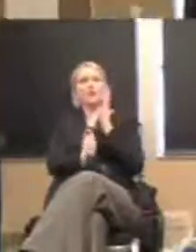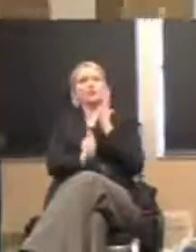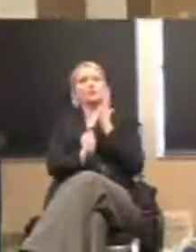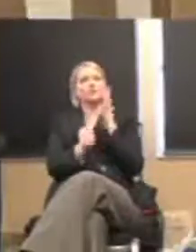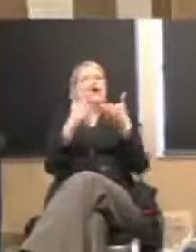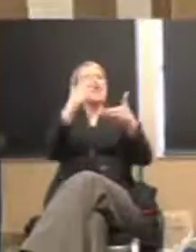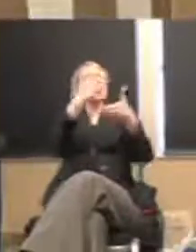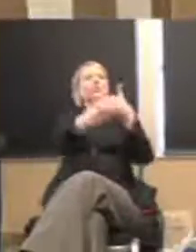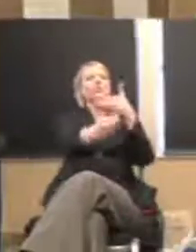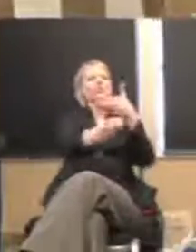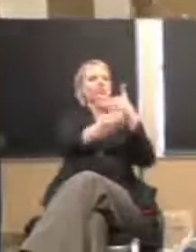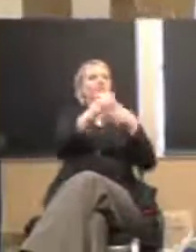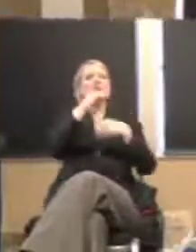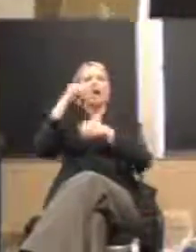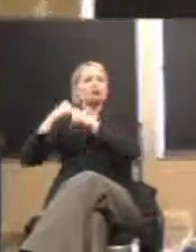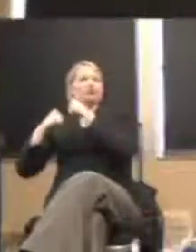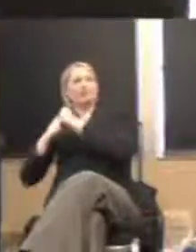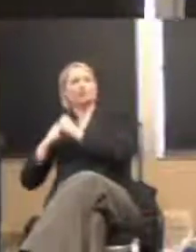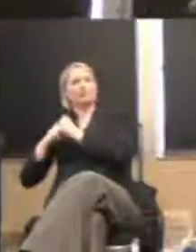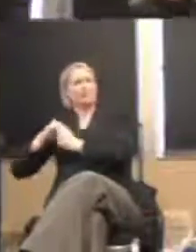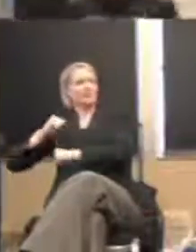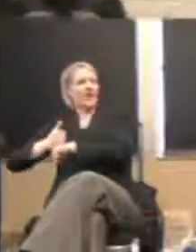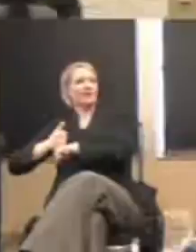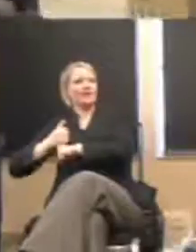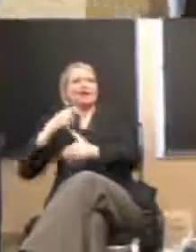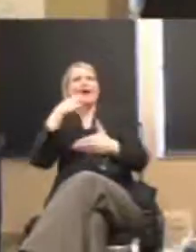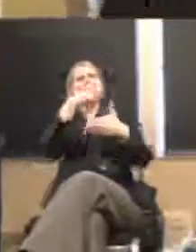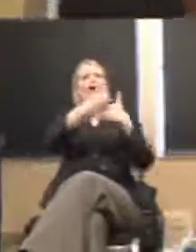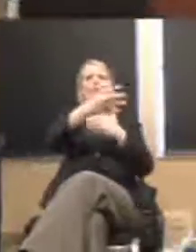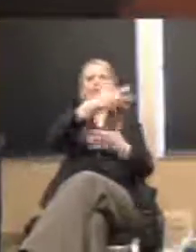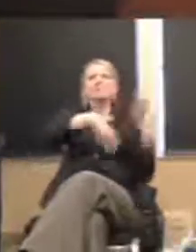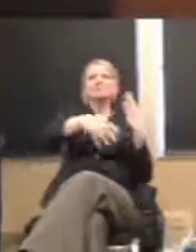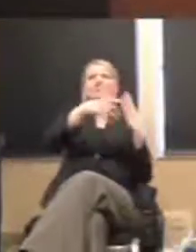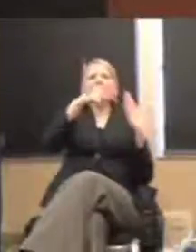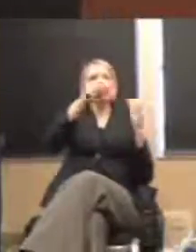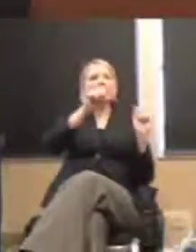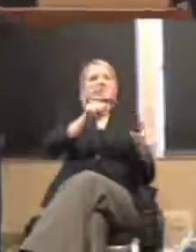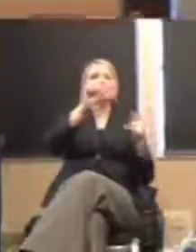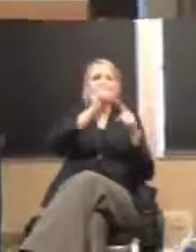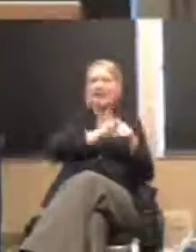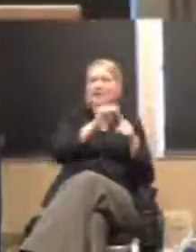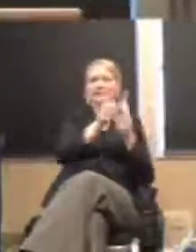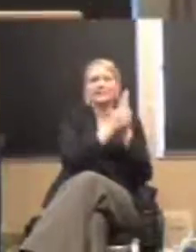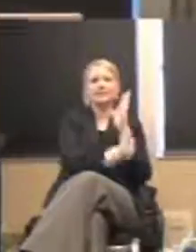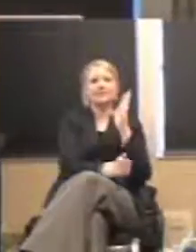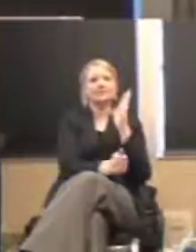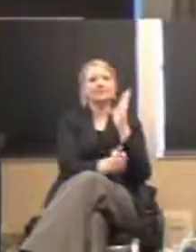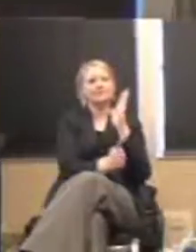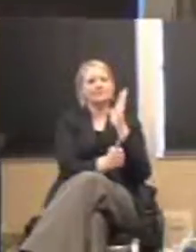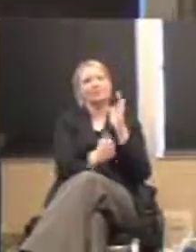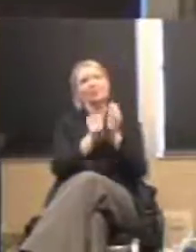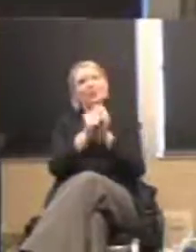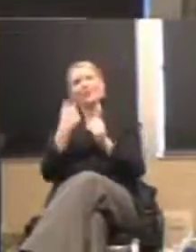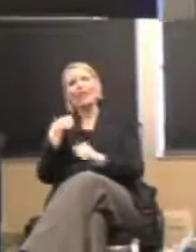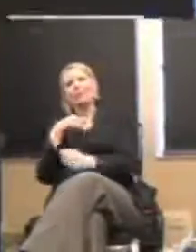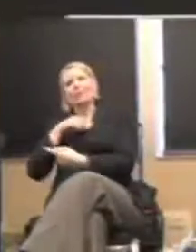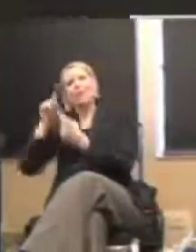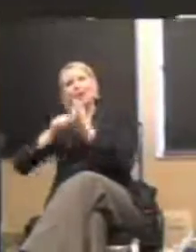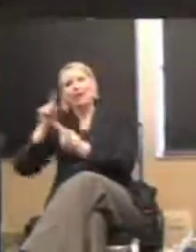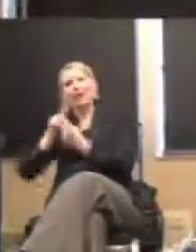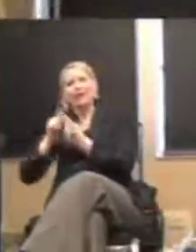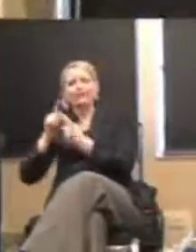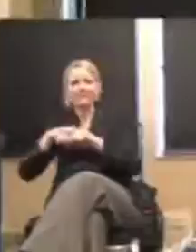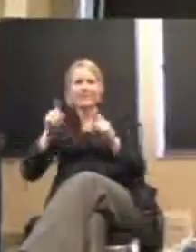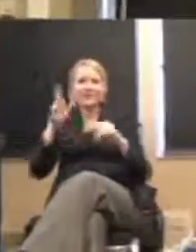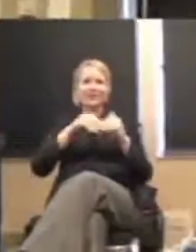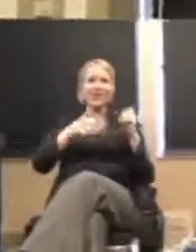Absolutely. Right. Who cares if we teach social skills training with us, one-on-one? I always think, great,